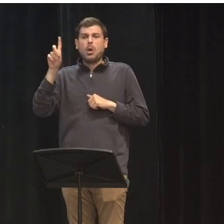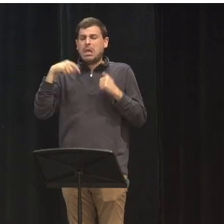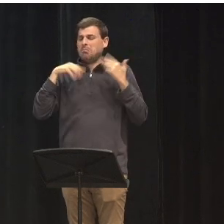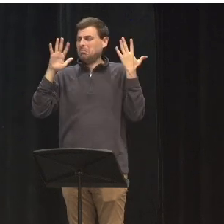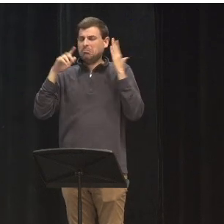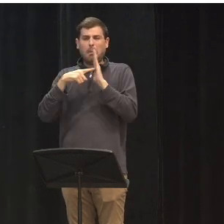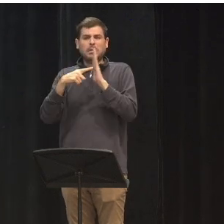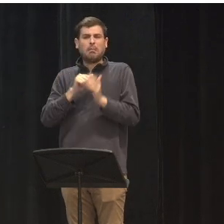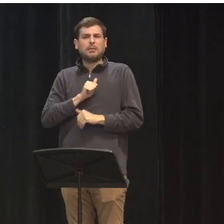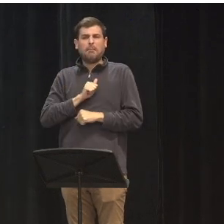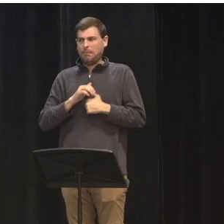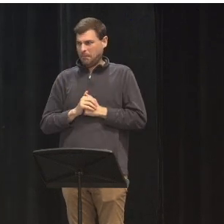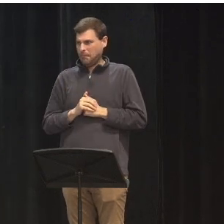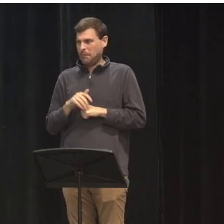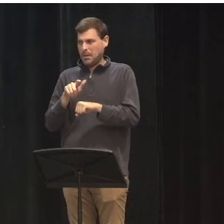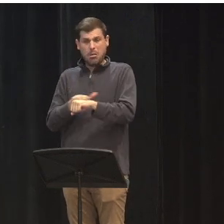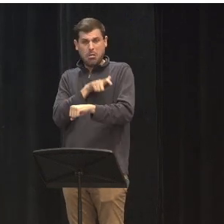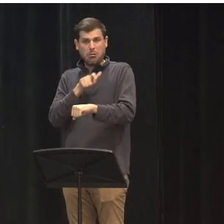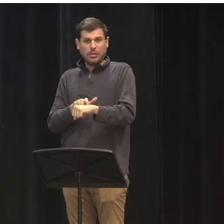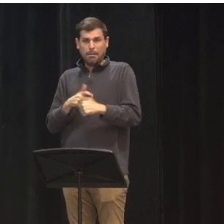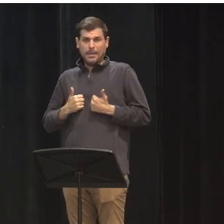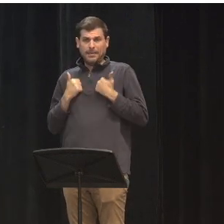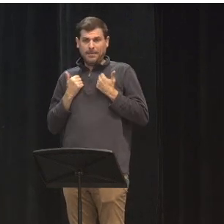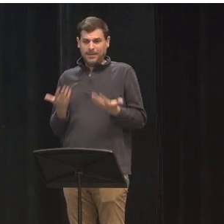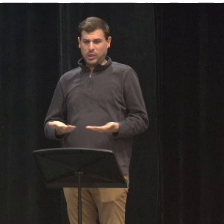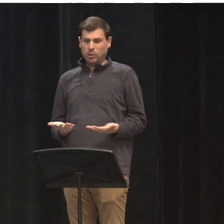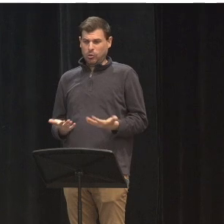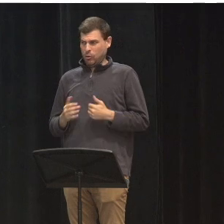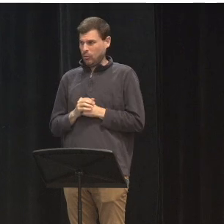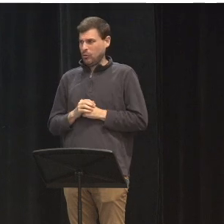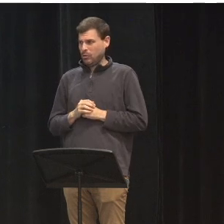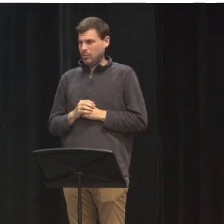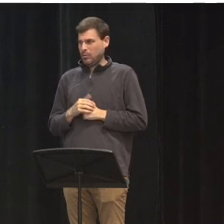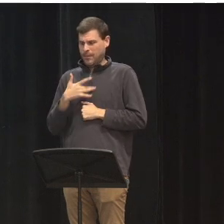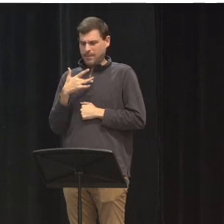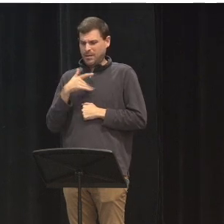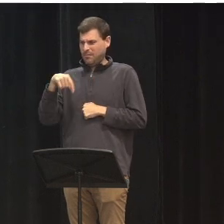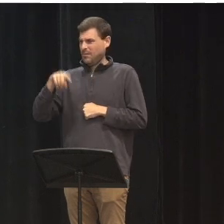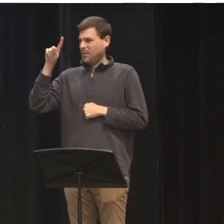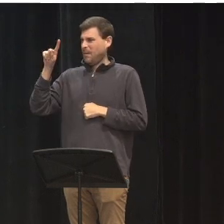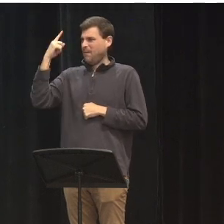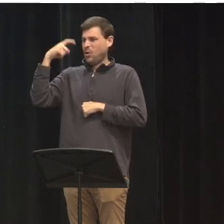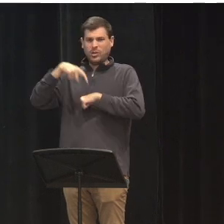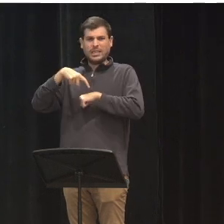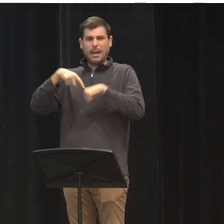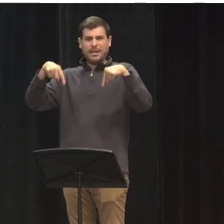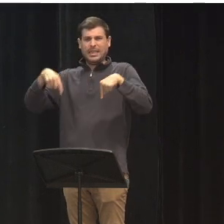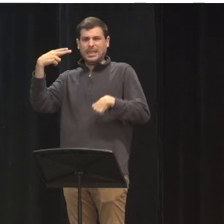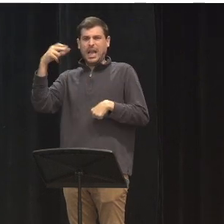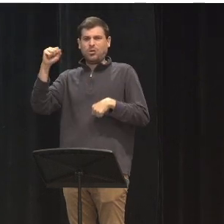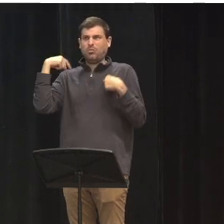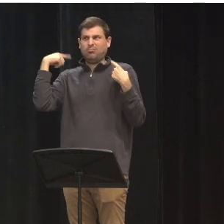you. And I've been a longtime resident down here. And I was going to say that this is the first time I've been in Stuyvesant High School